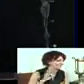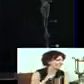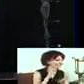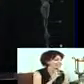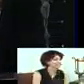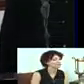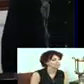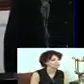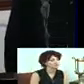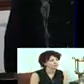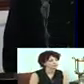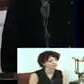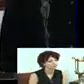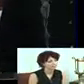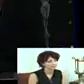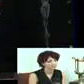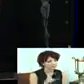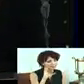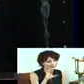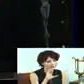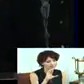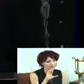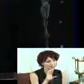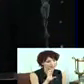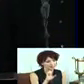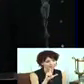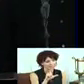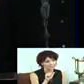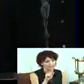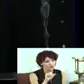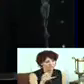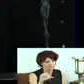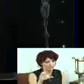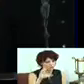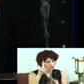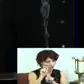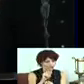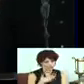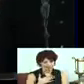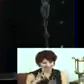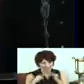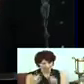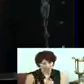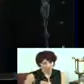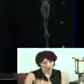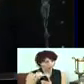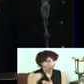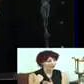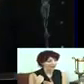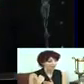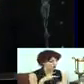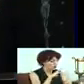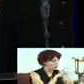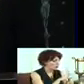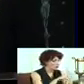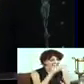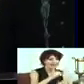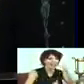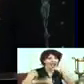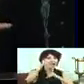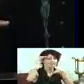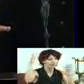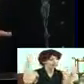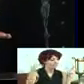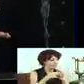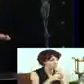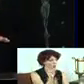In the Celtic tradition, which I'm a part of, we have a belief that where the earth and the heaven meets is in the heart. And